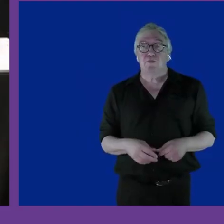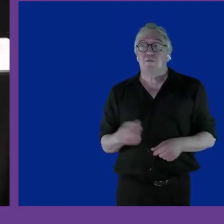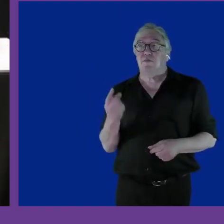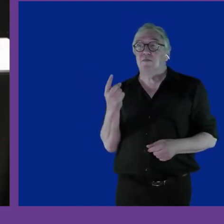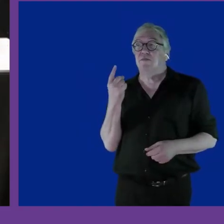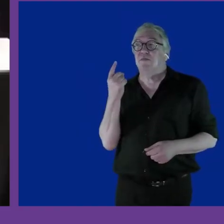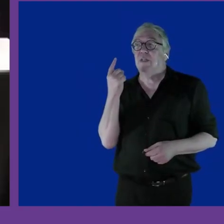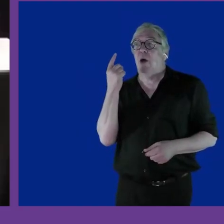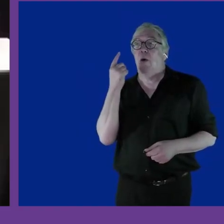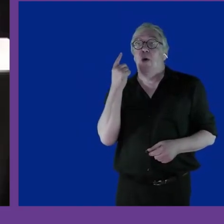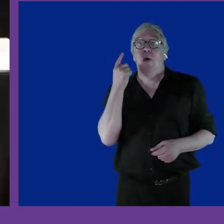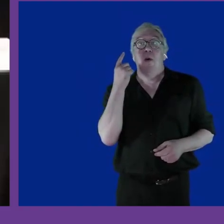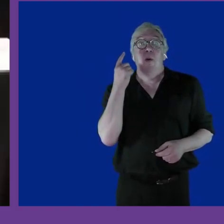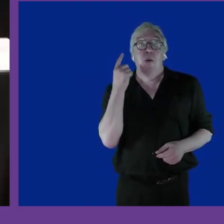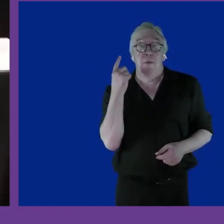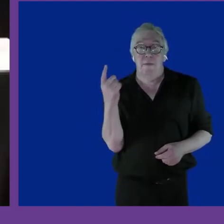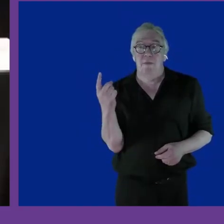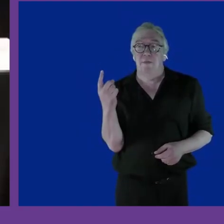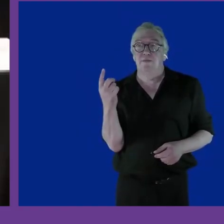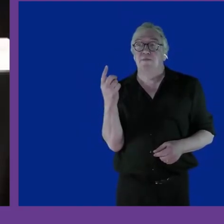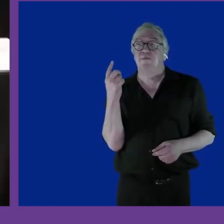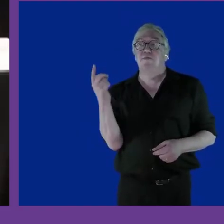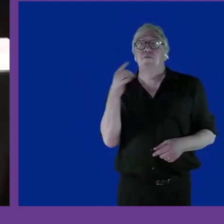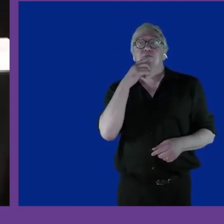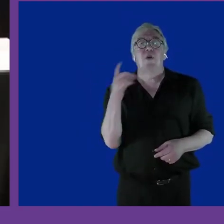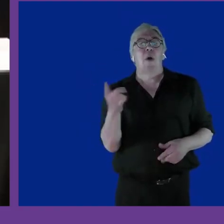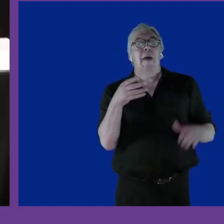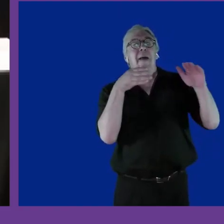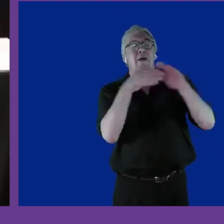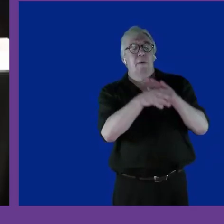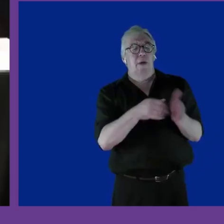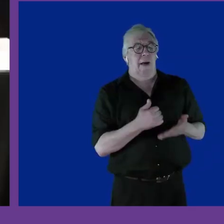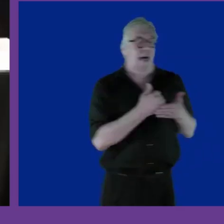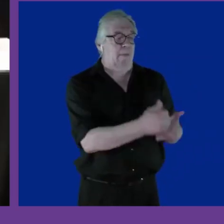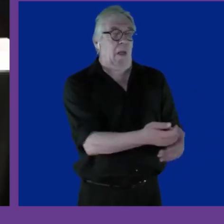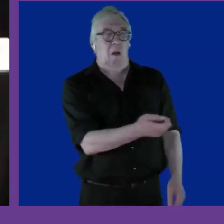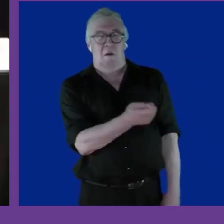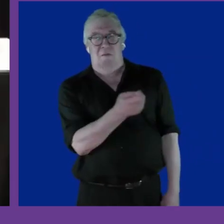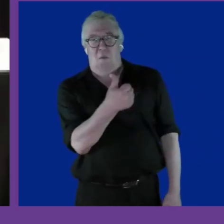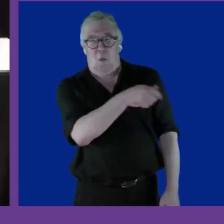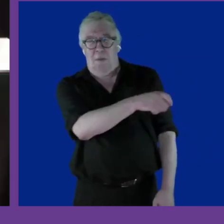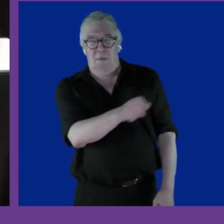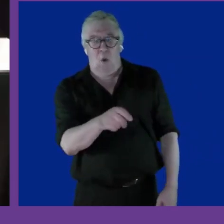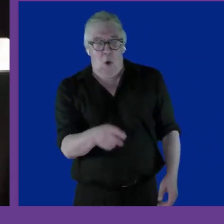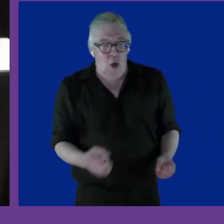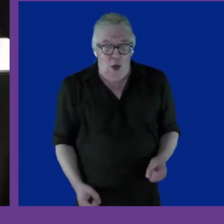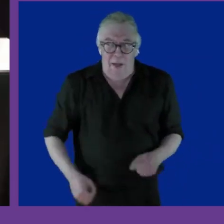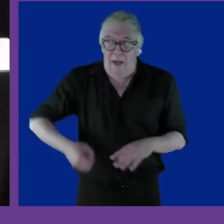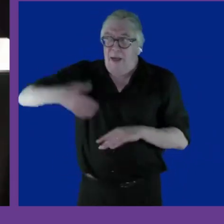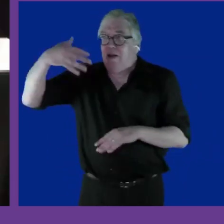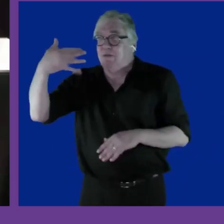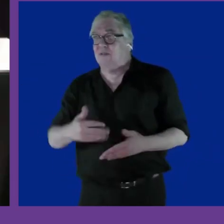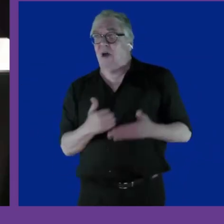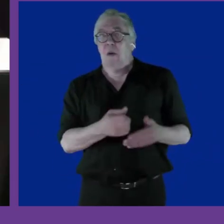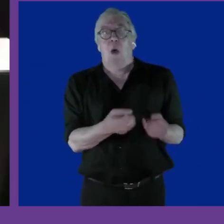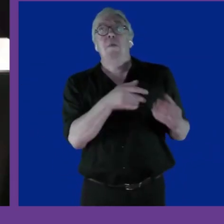framework of accessibility is a lot about, okay, it only serves a minority of people, or it's very expensive, or these kind of things, which